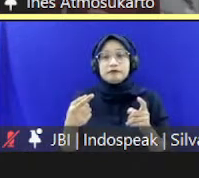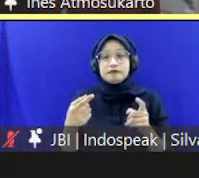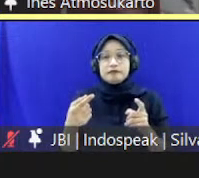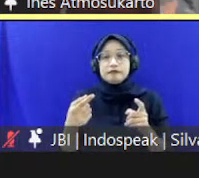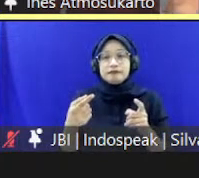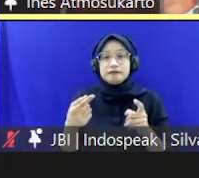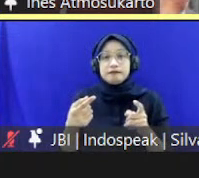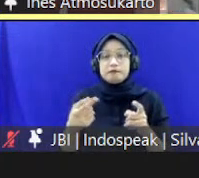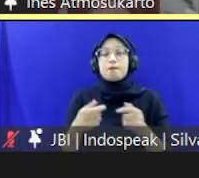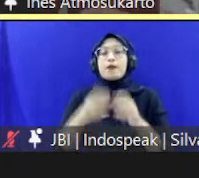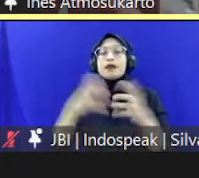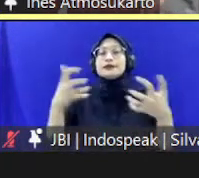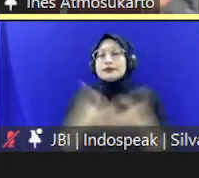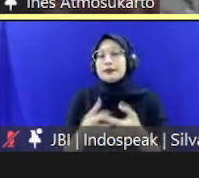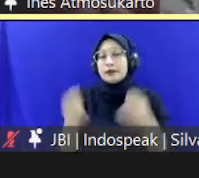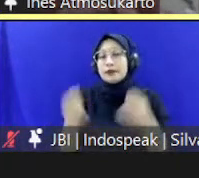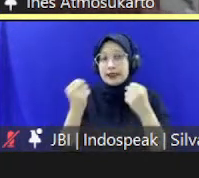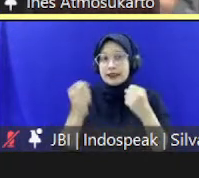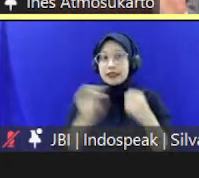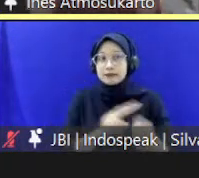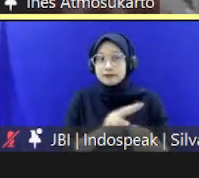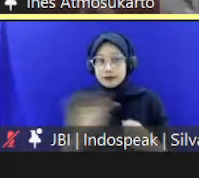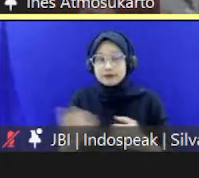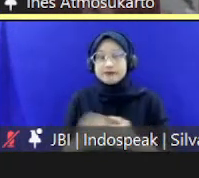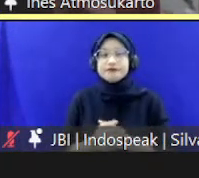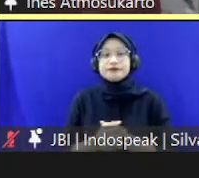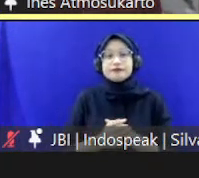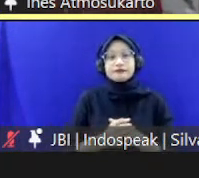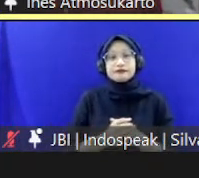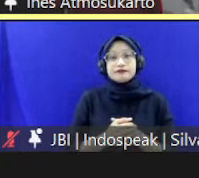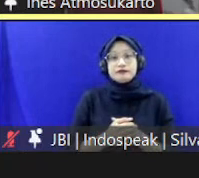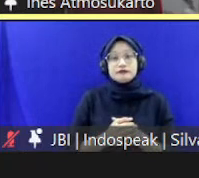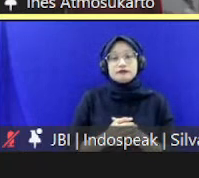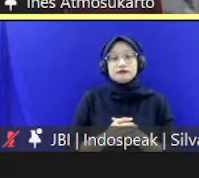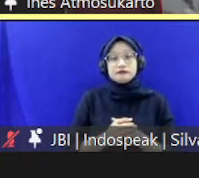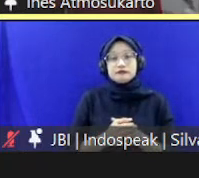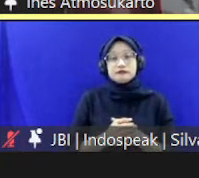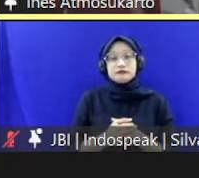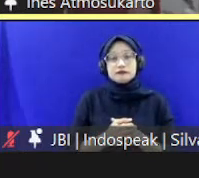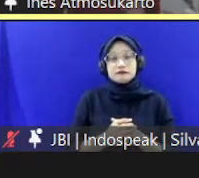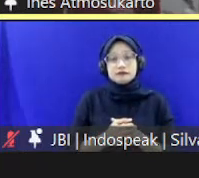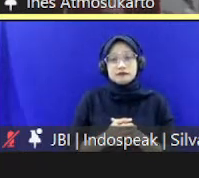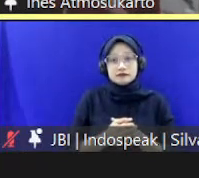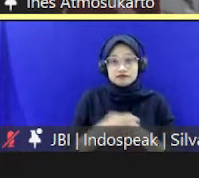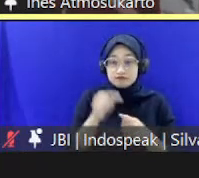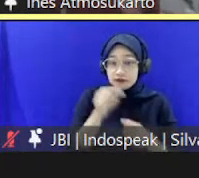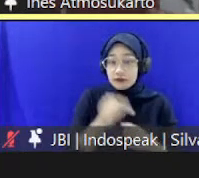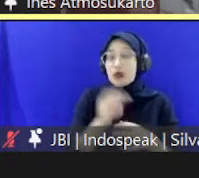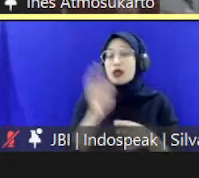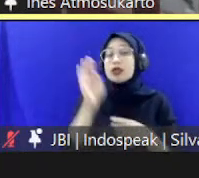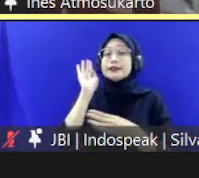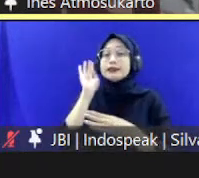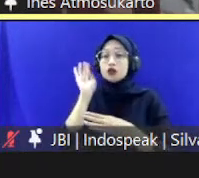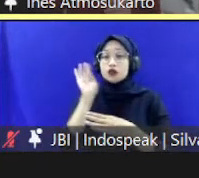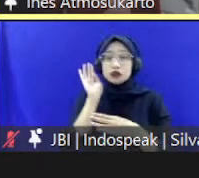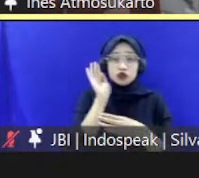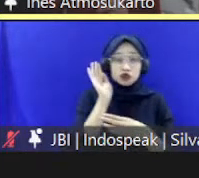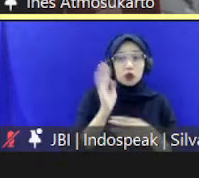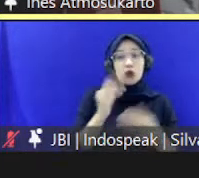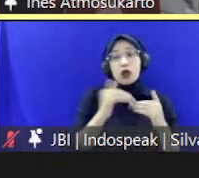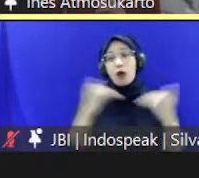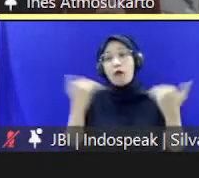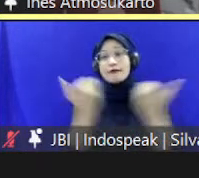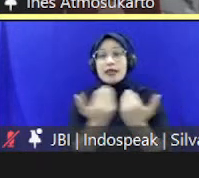issues. And this slide shows many of the issues that have been raised by all of the